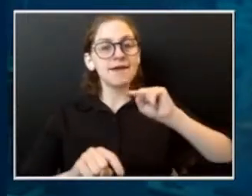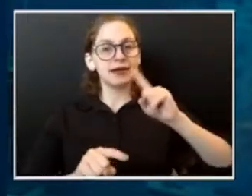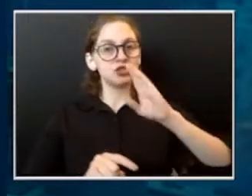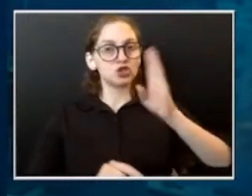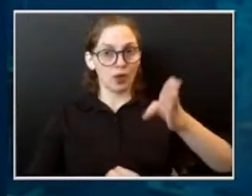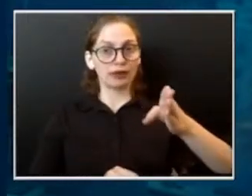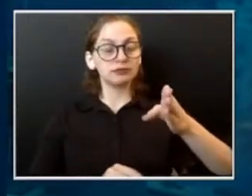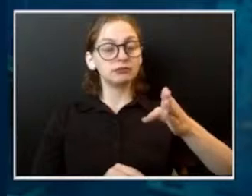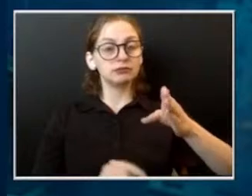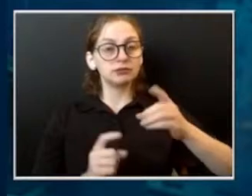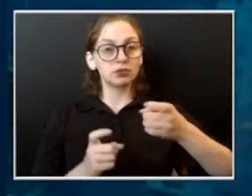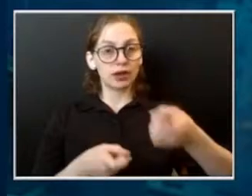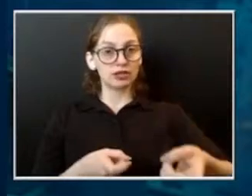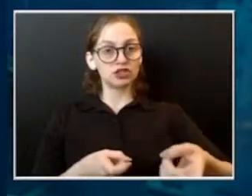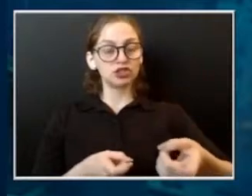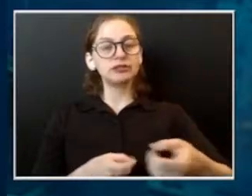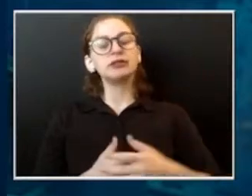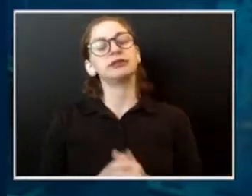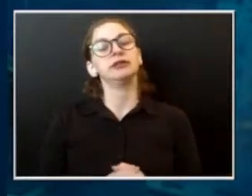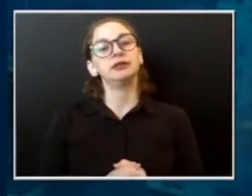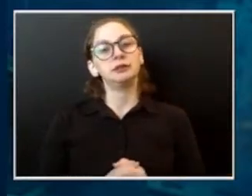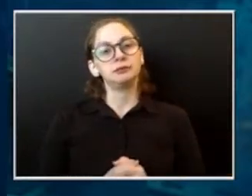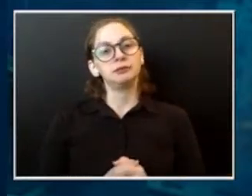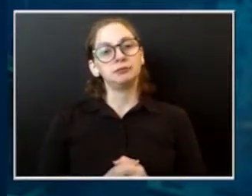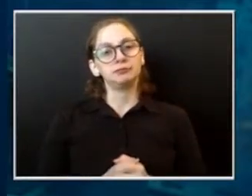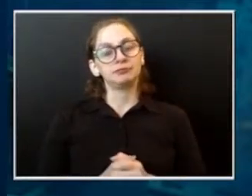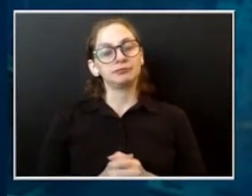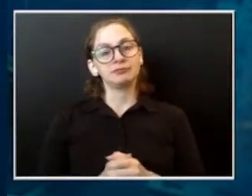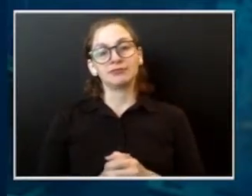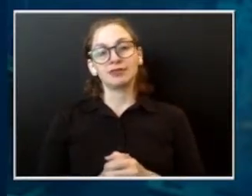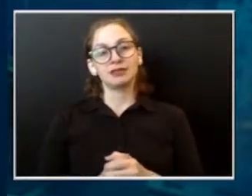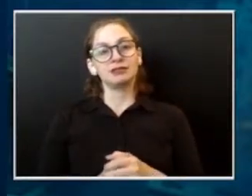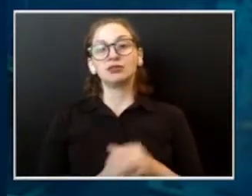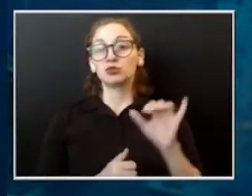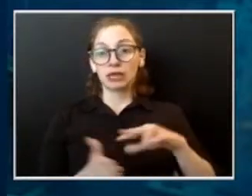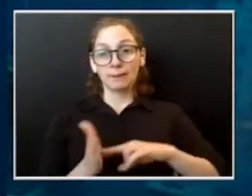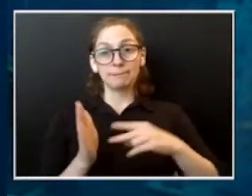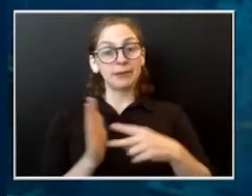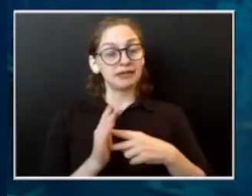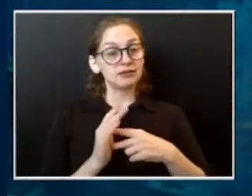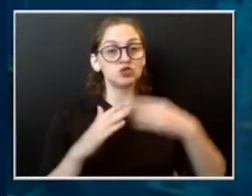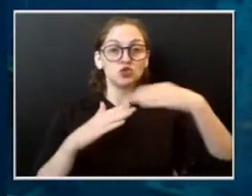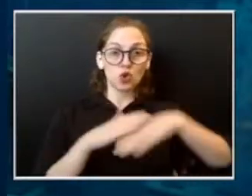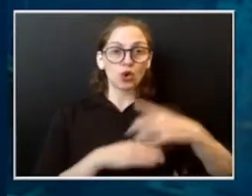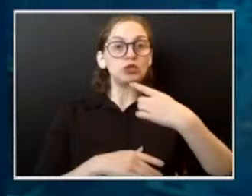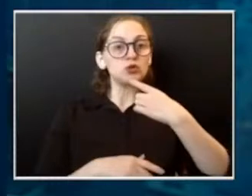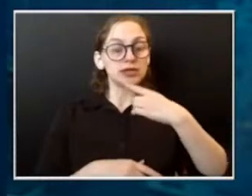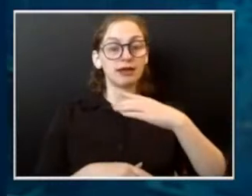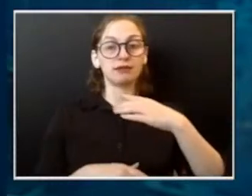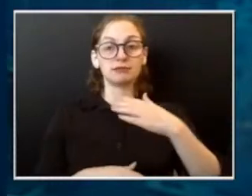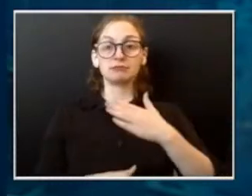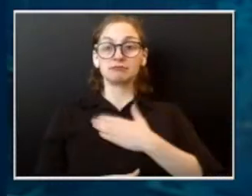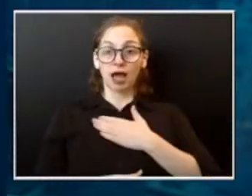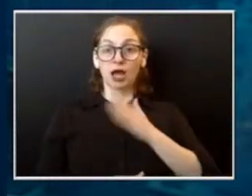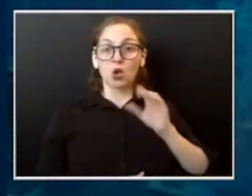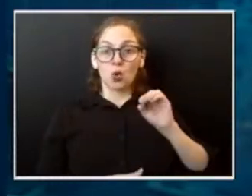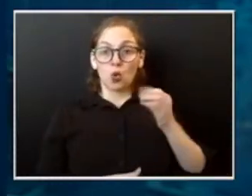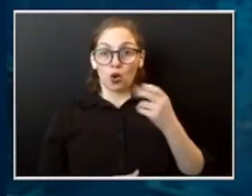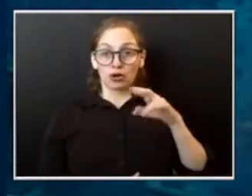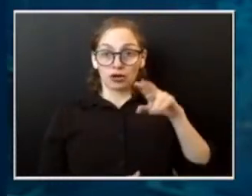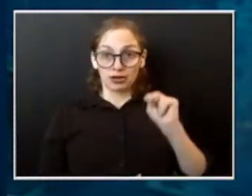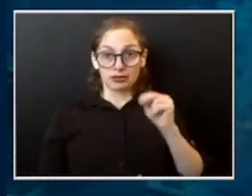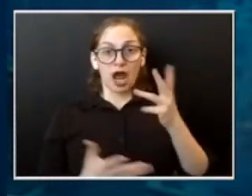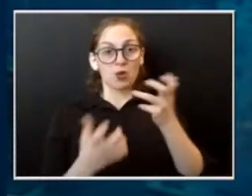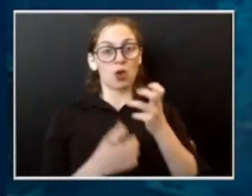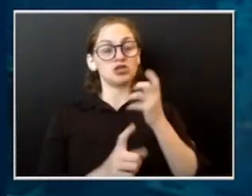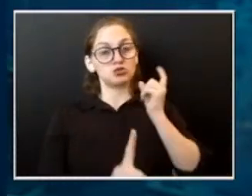this is obviously an arrangement. You come in, you're asking to direct your donation to your uncle in this case, or to anyone. You can